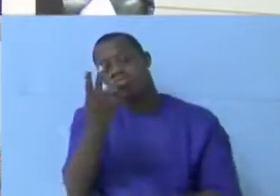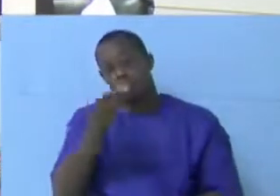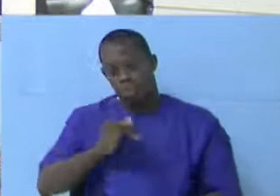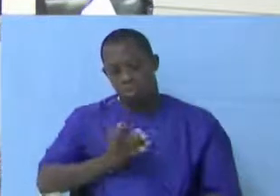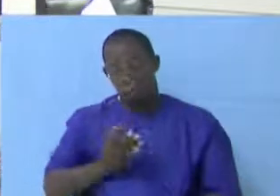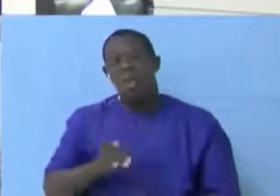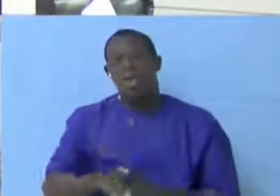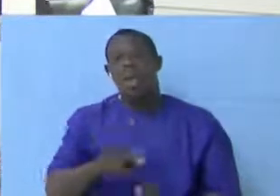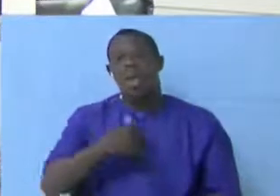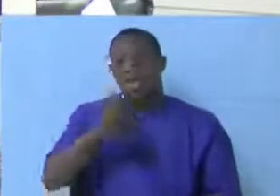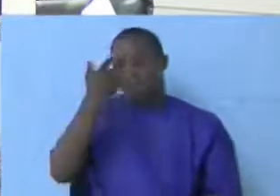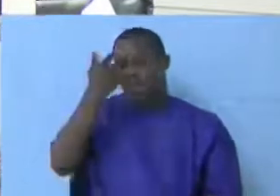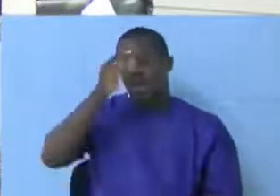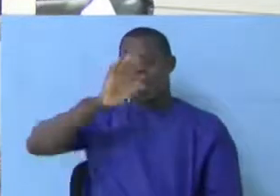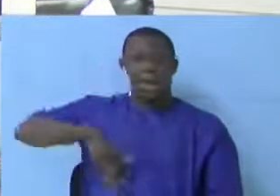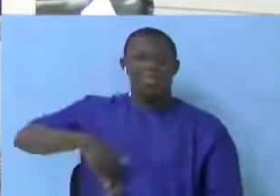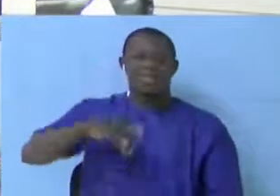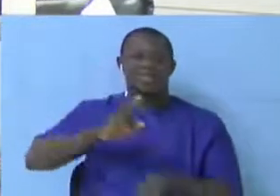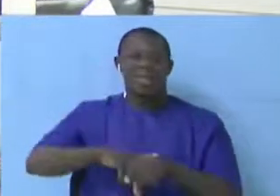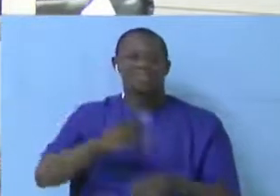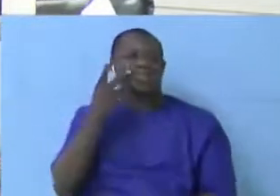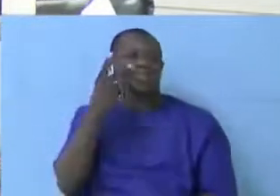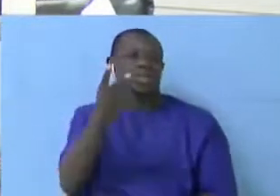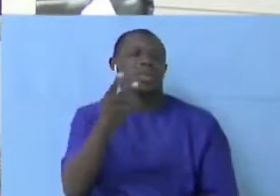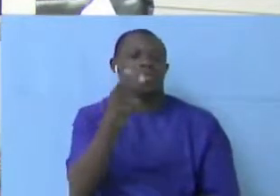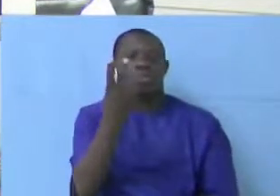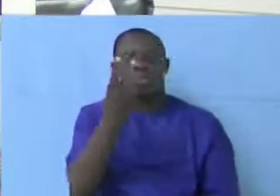think the last time I saw them was at the PIU.